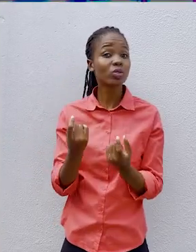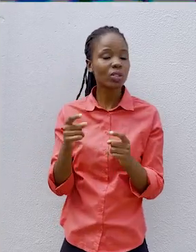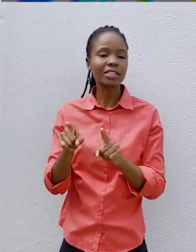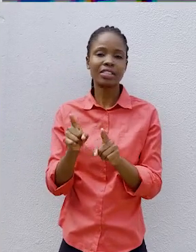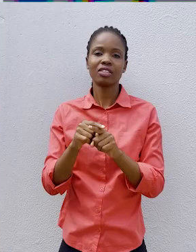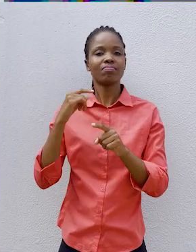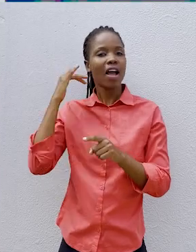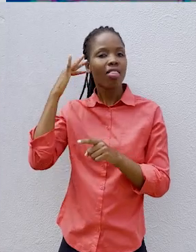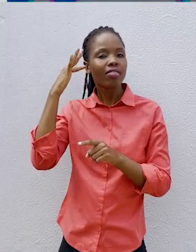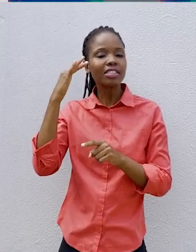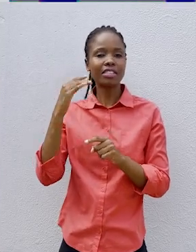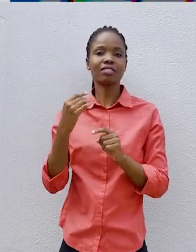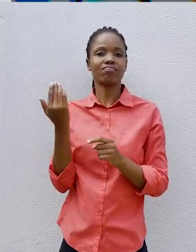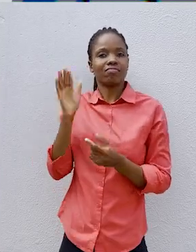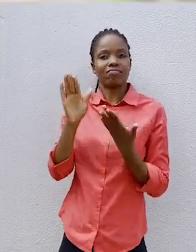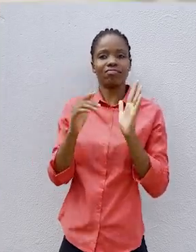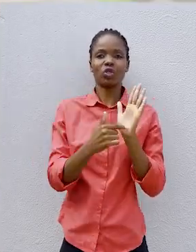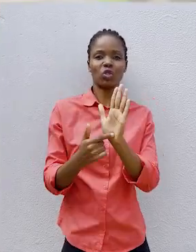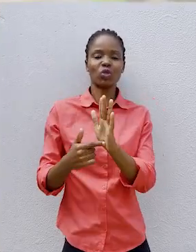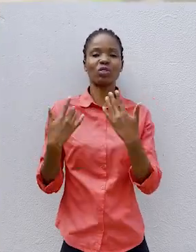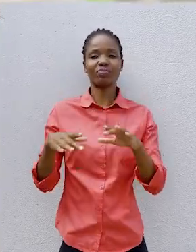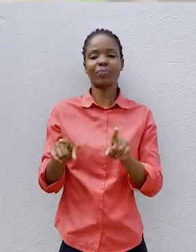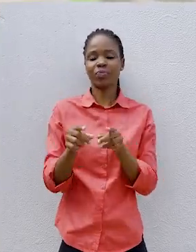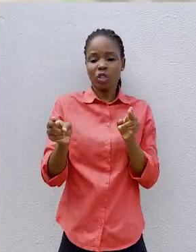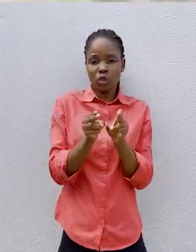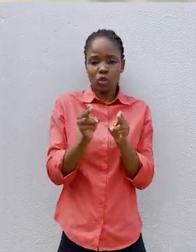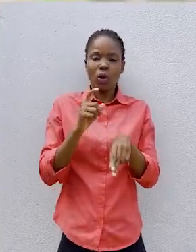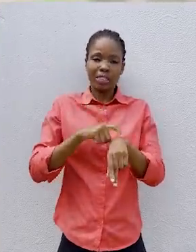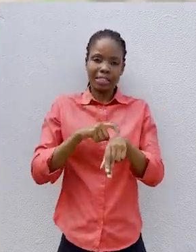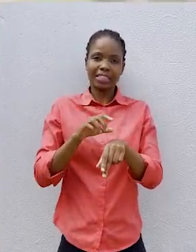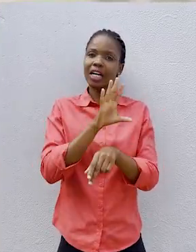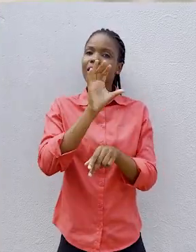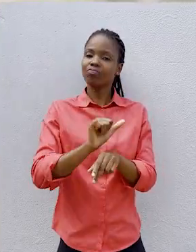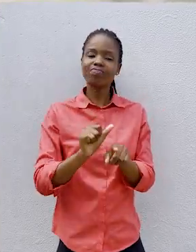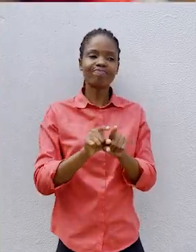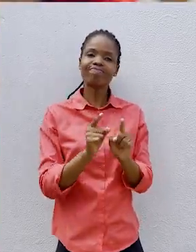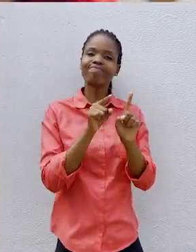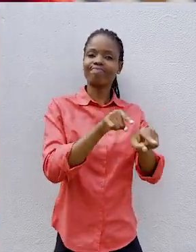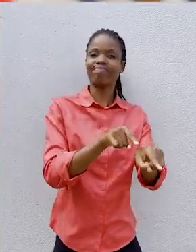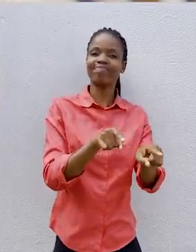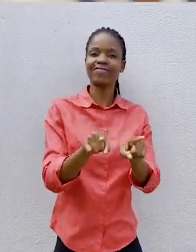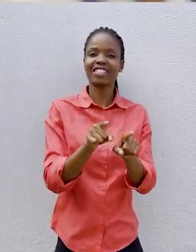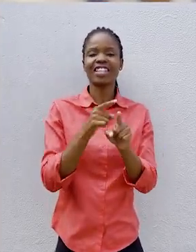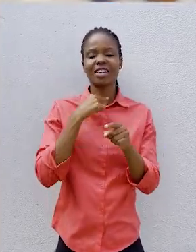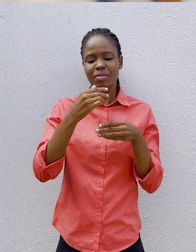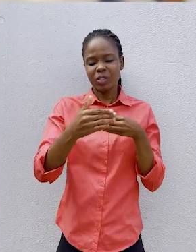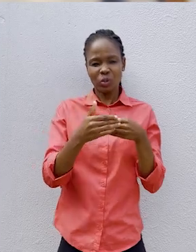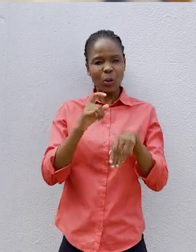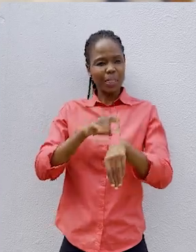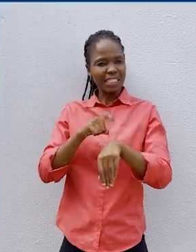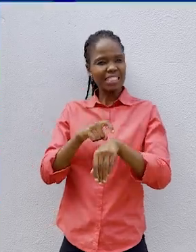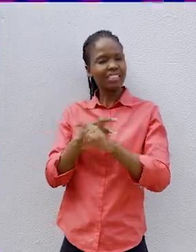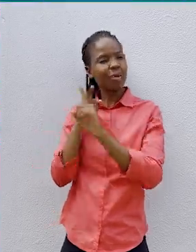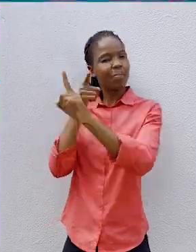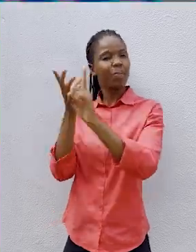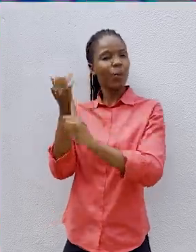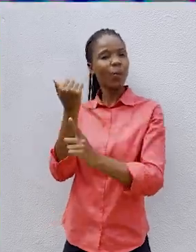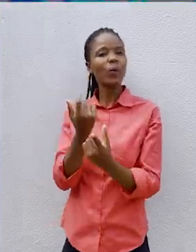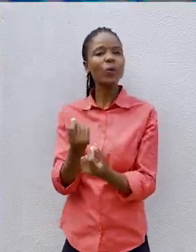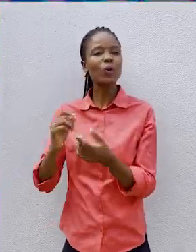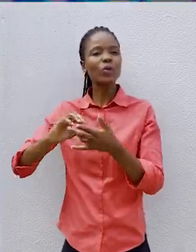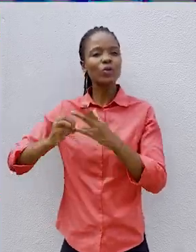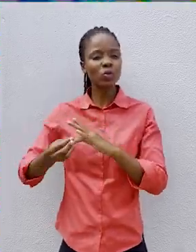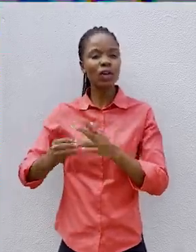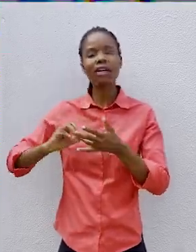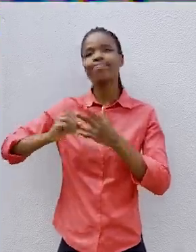a great thesis show. Short-term is to go to South Africa. My short-term goals is